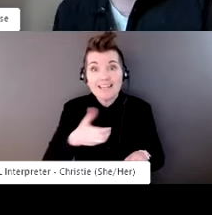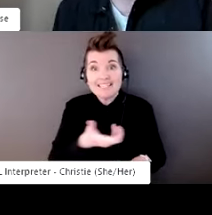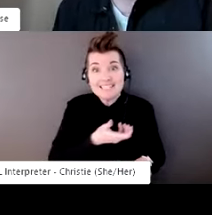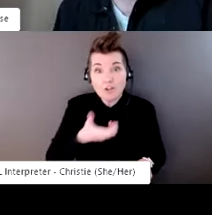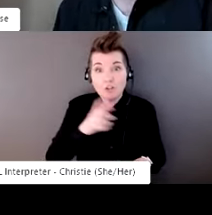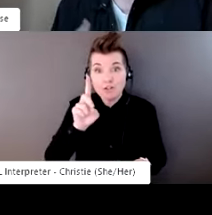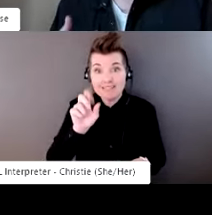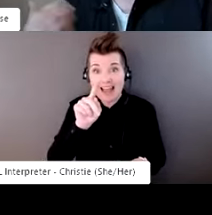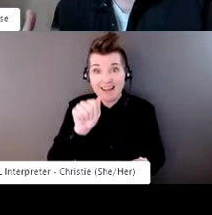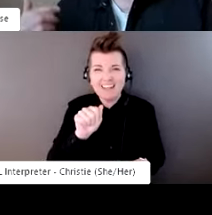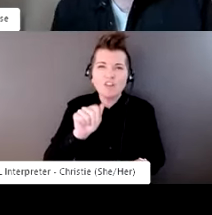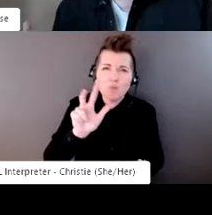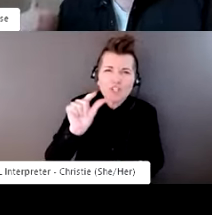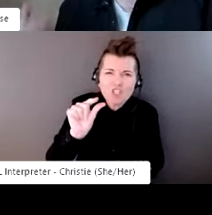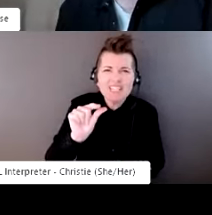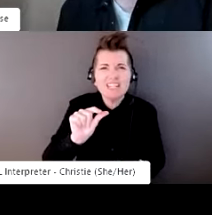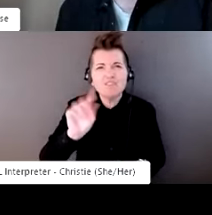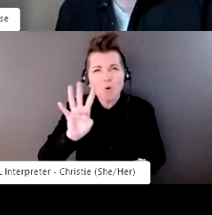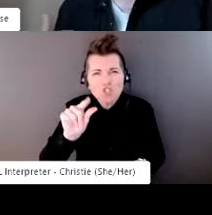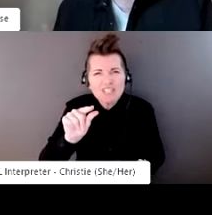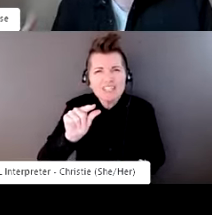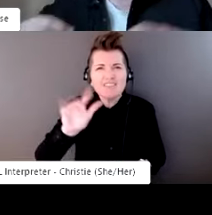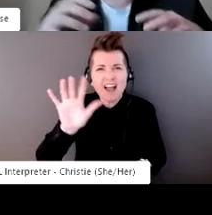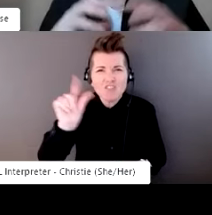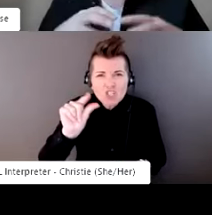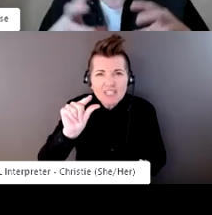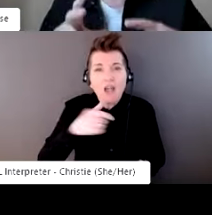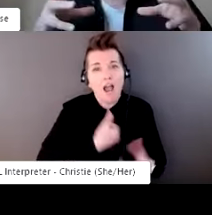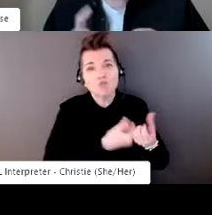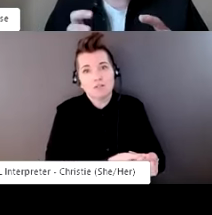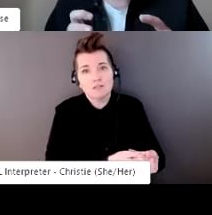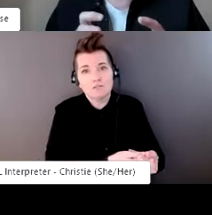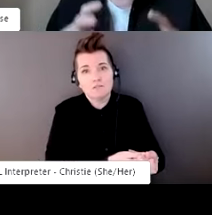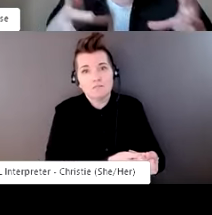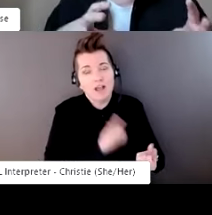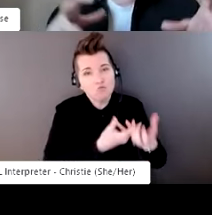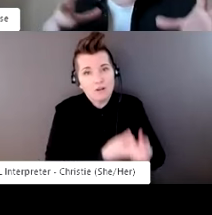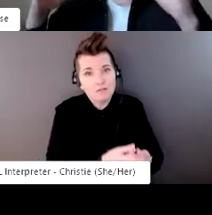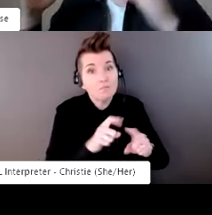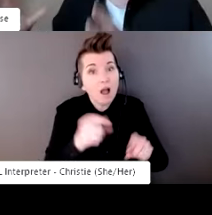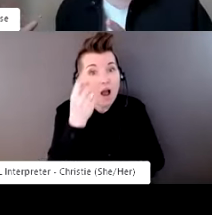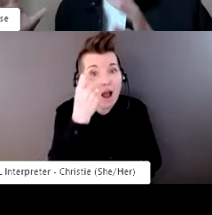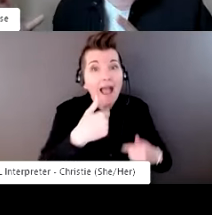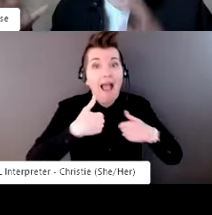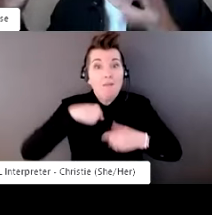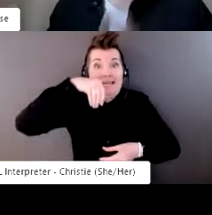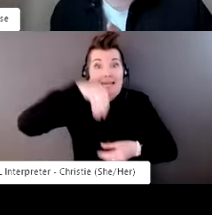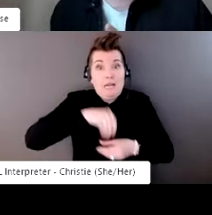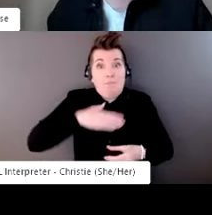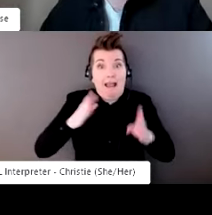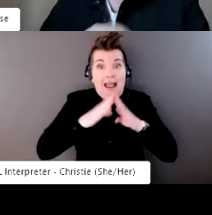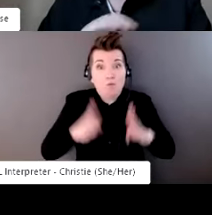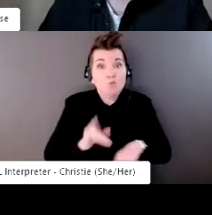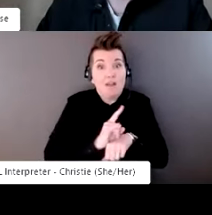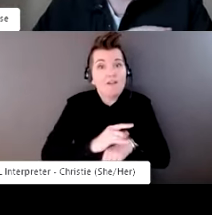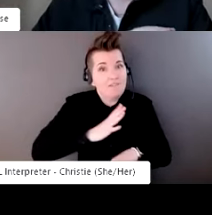way of communicating. So I do trust cellular data. So it's not that I only need to be in my house. I'm fine being out of the house and using cellular